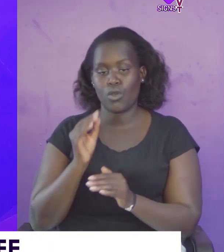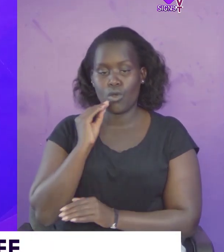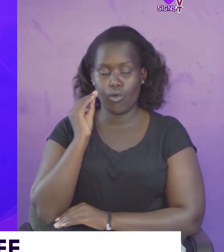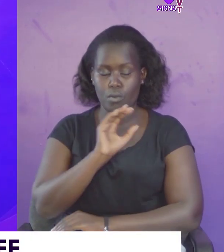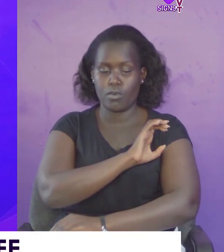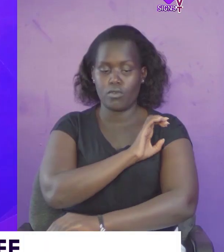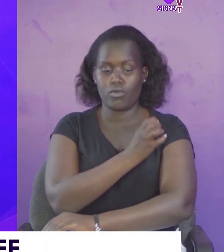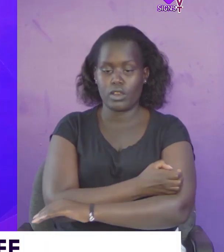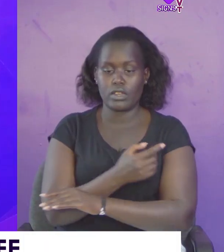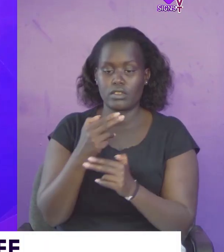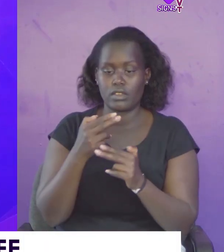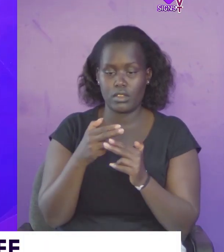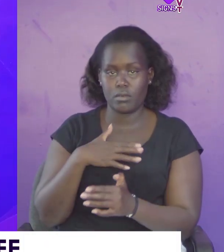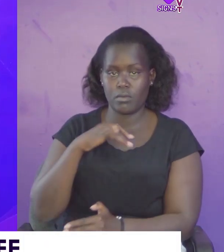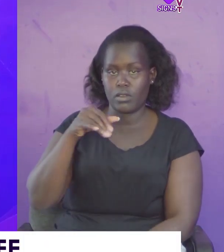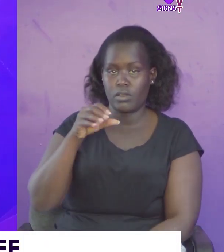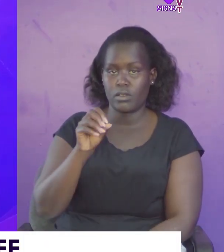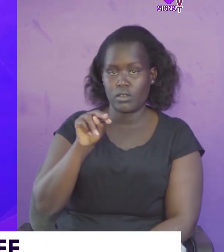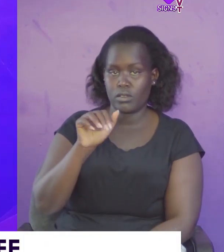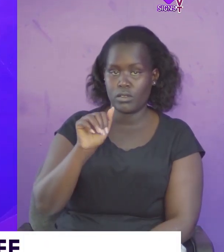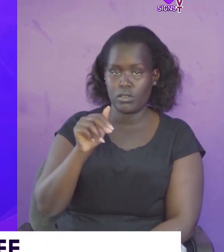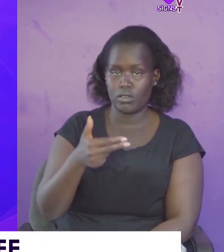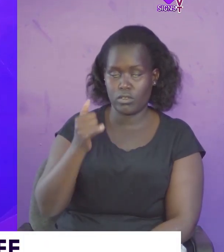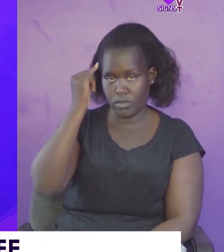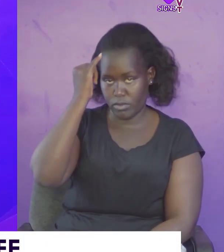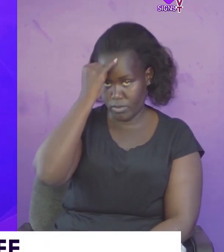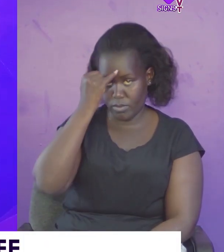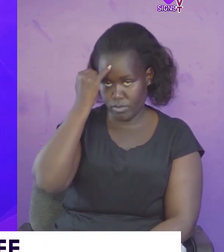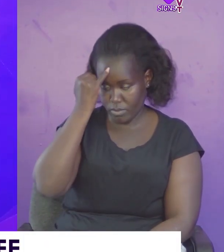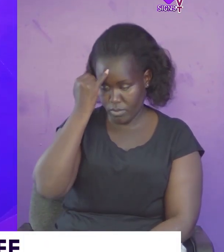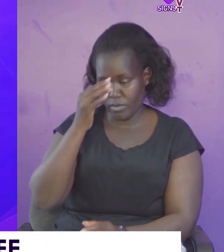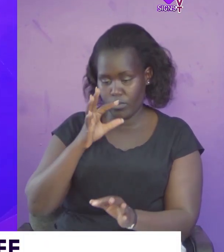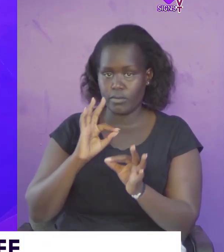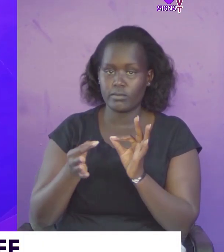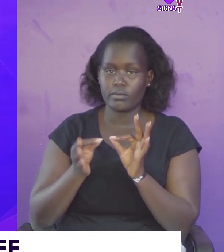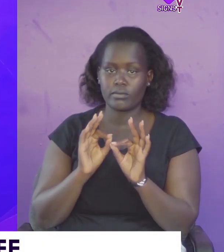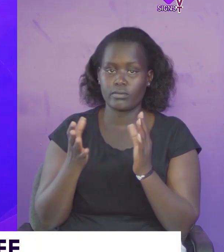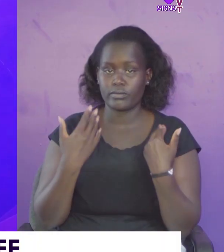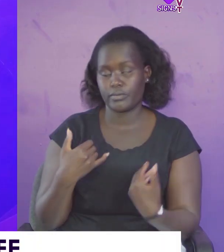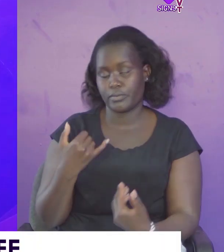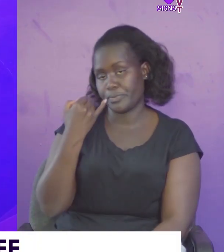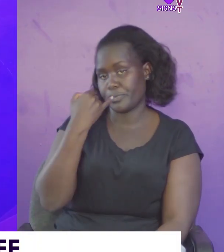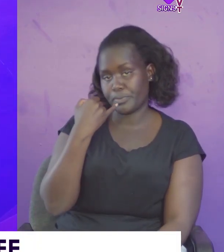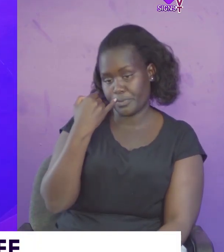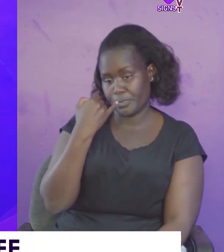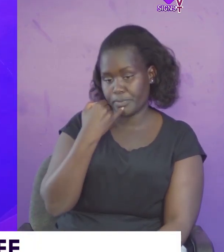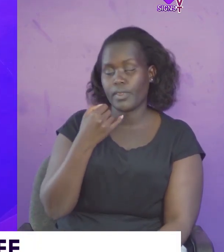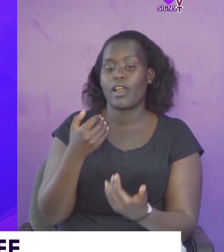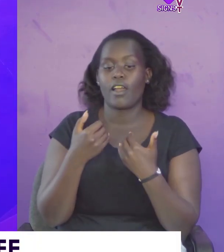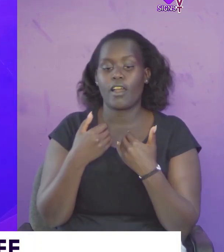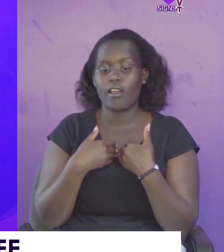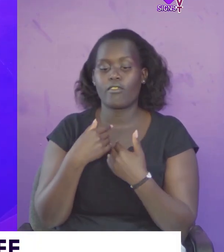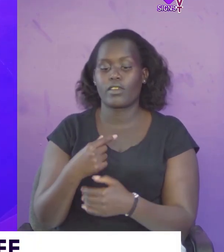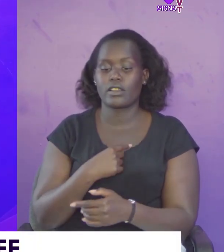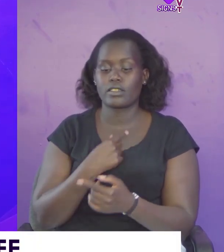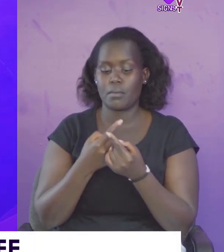name is Jonas Simba. My sign language interpreter is Irene Chebiwot. I have a guest, but